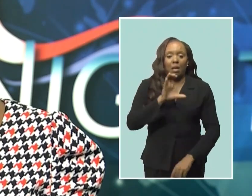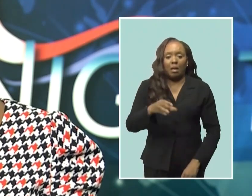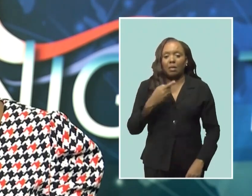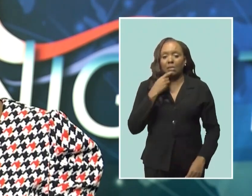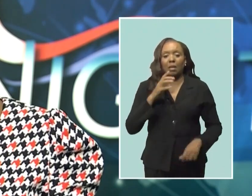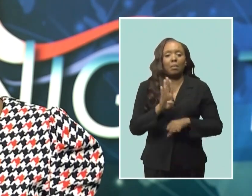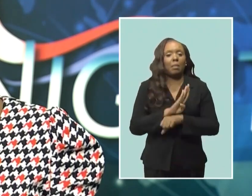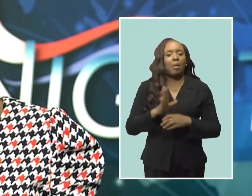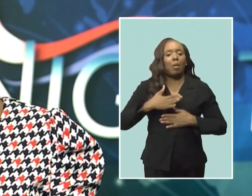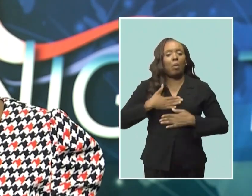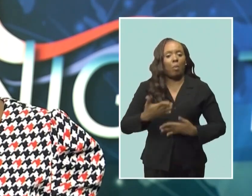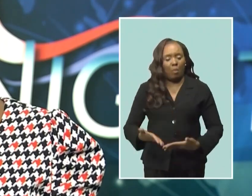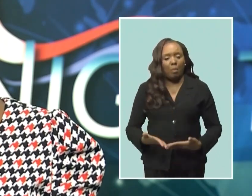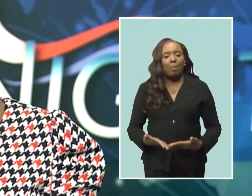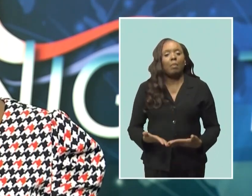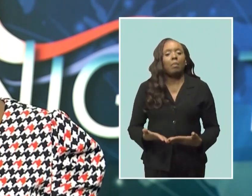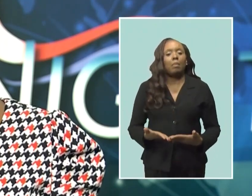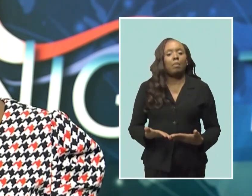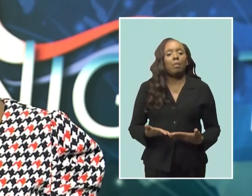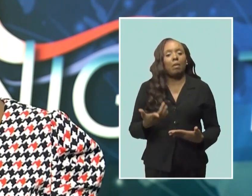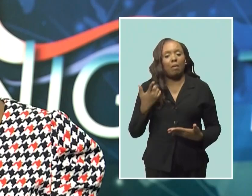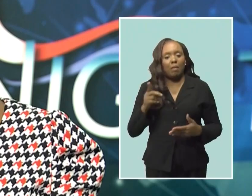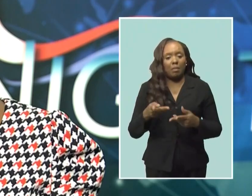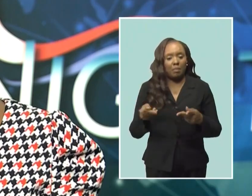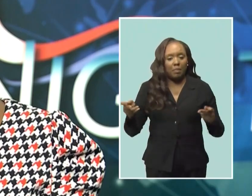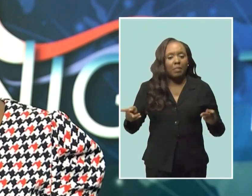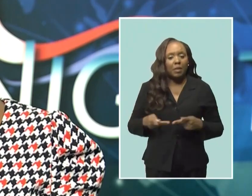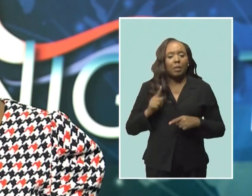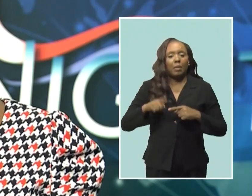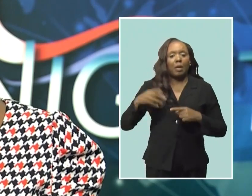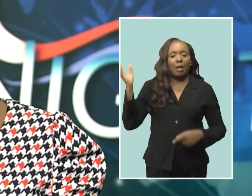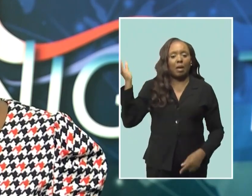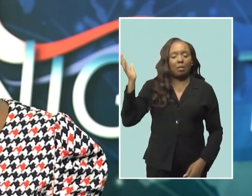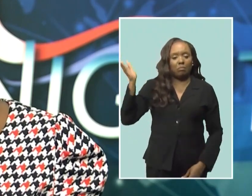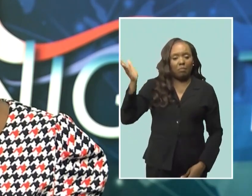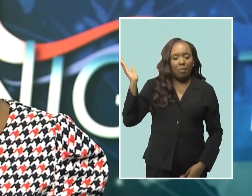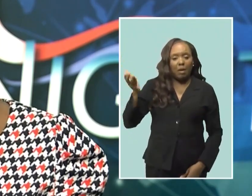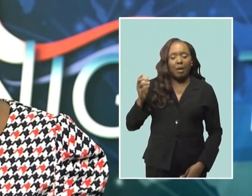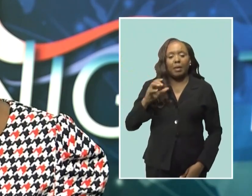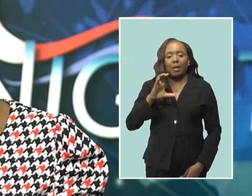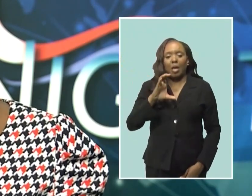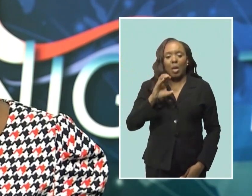to be the venue during his address before the 5th session in Costa Rica.